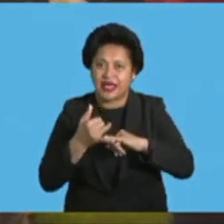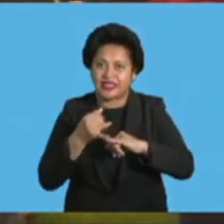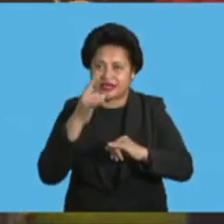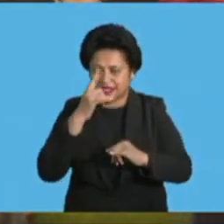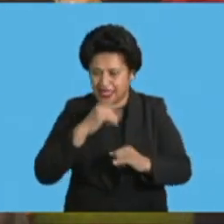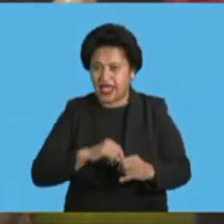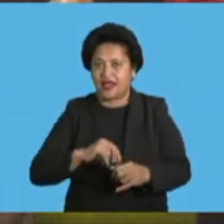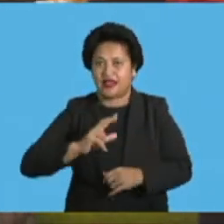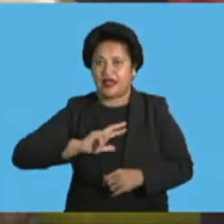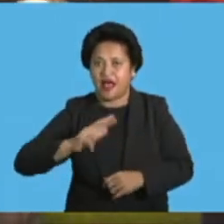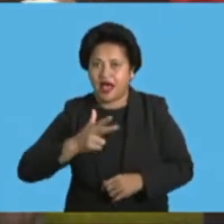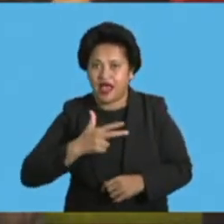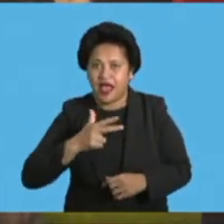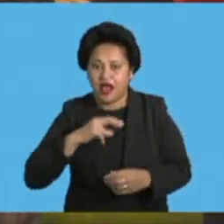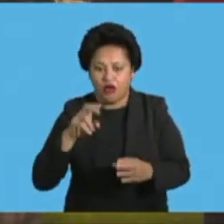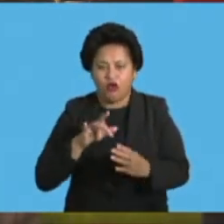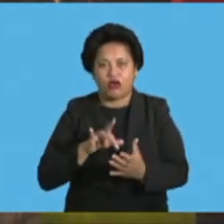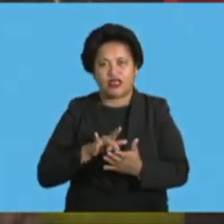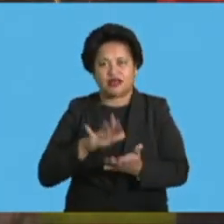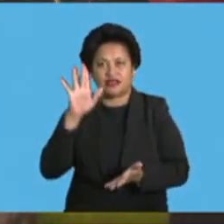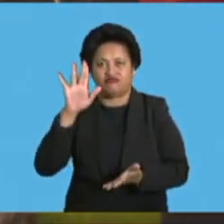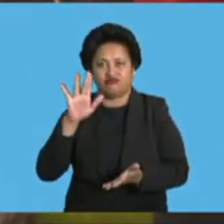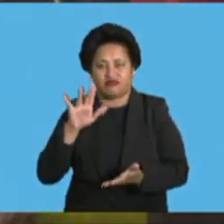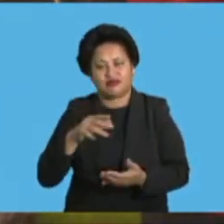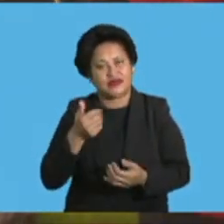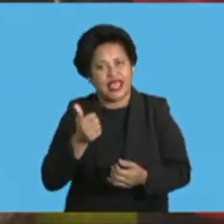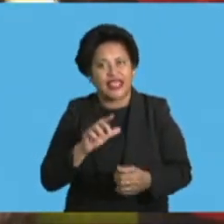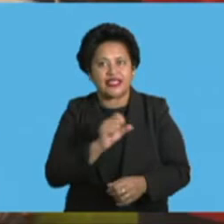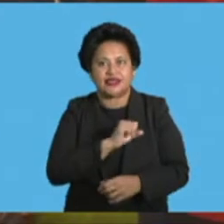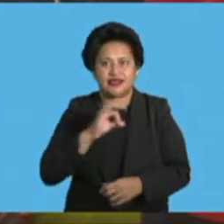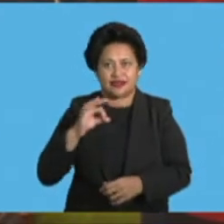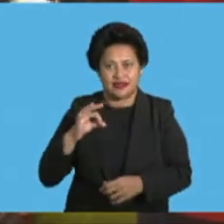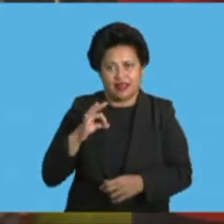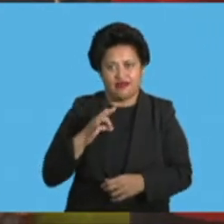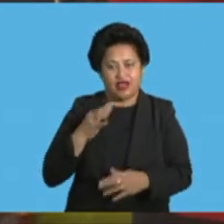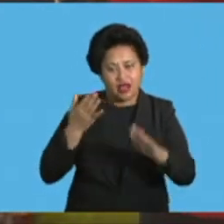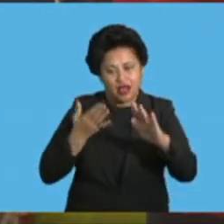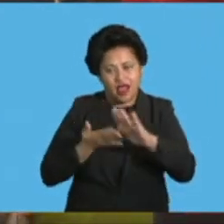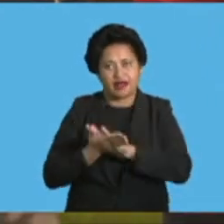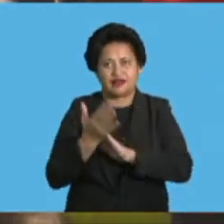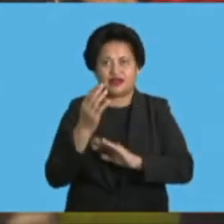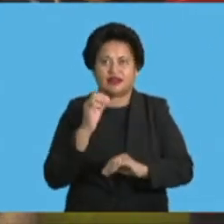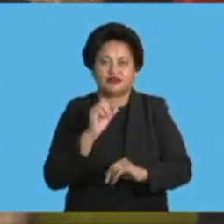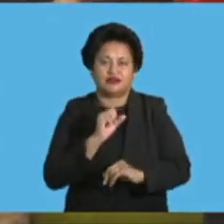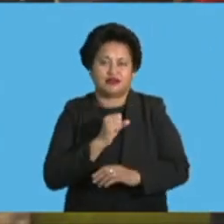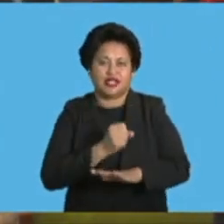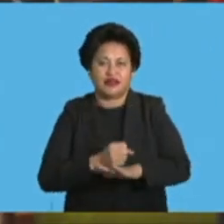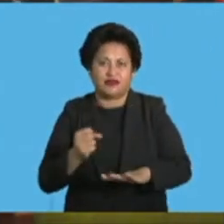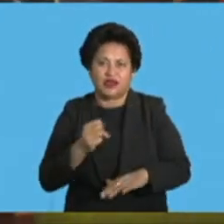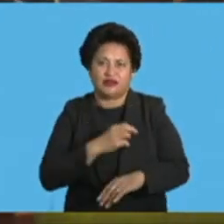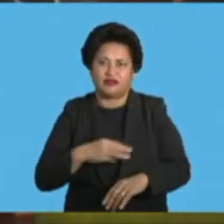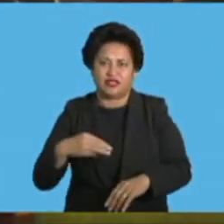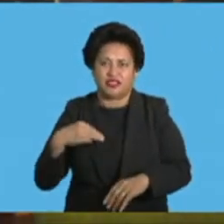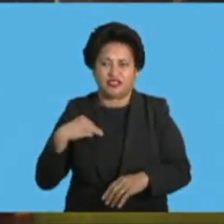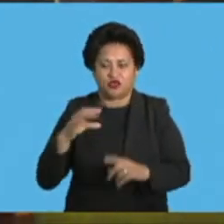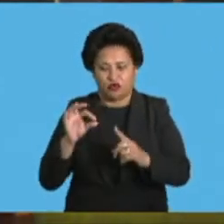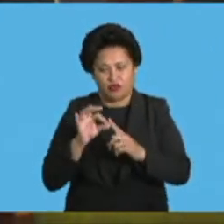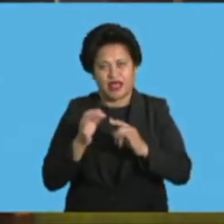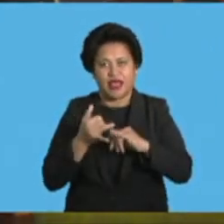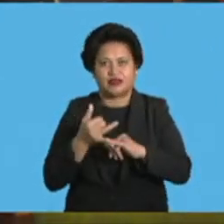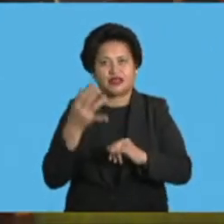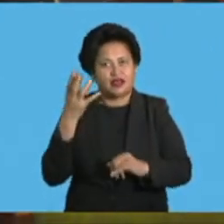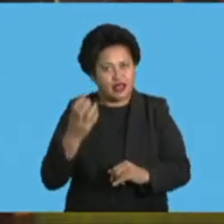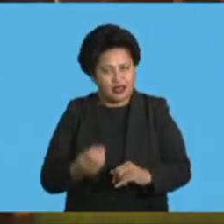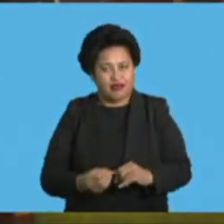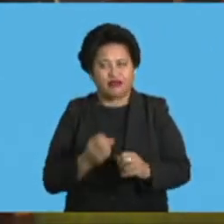actions against any staff member of the ministry with agreement of the minister responsible for the ministry. The disciplinary guidelines are